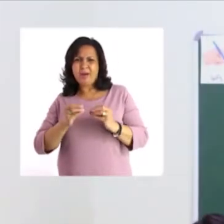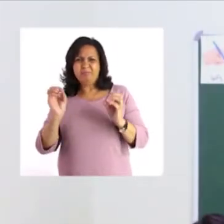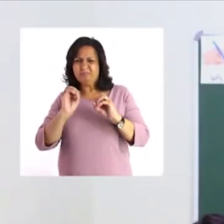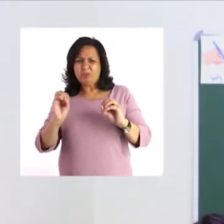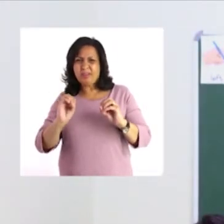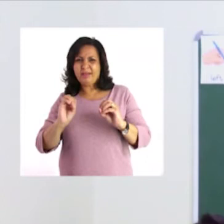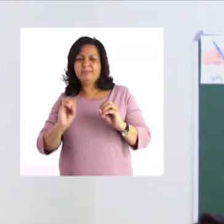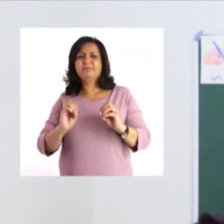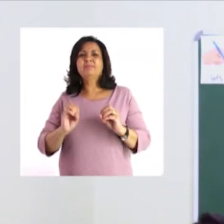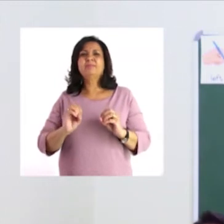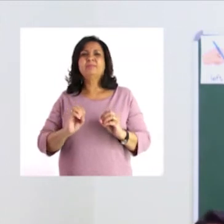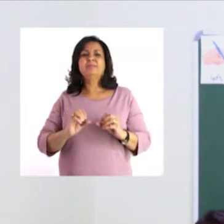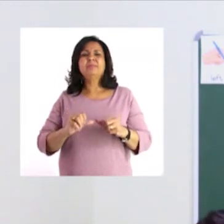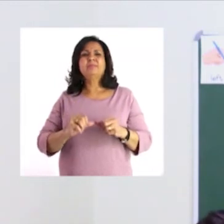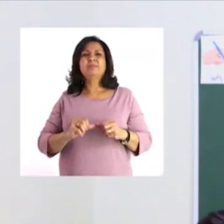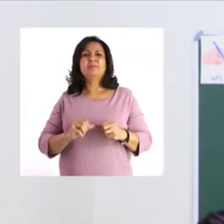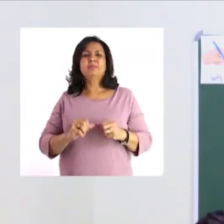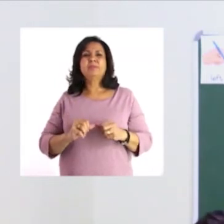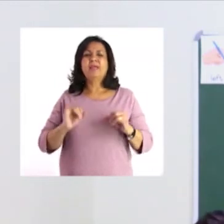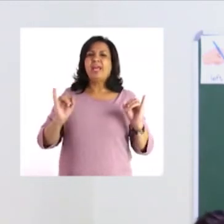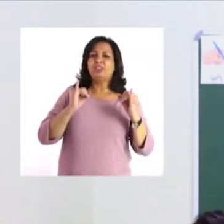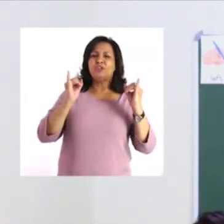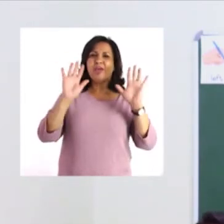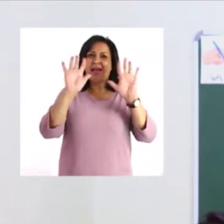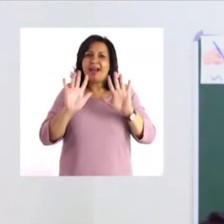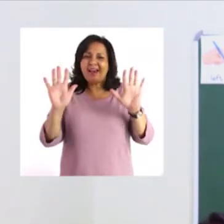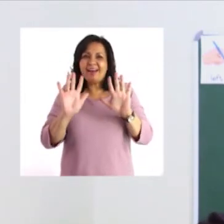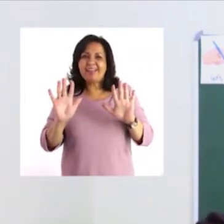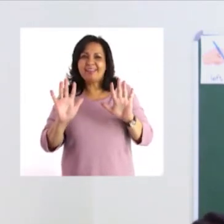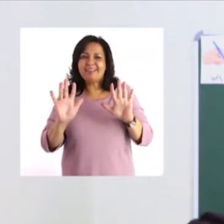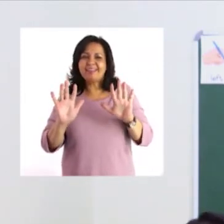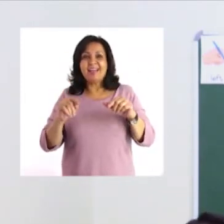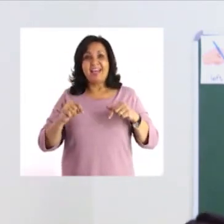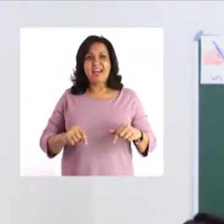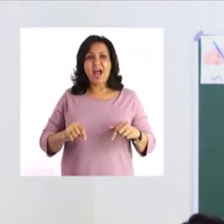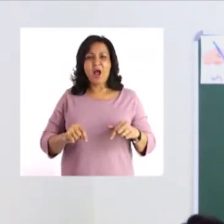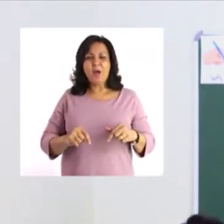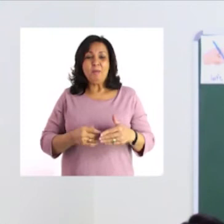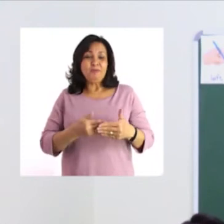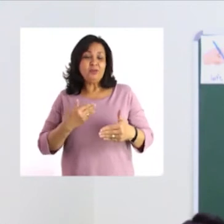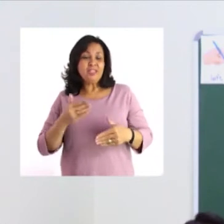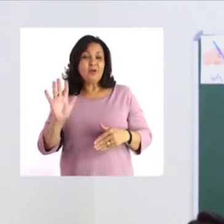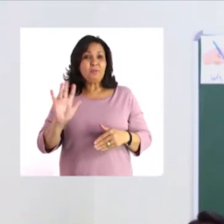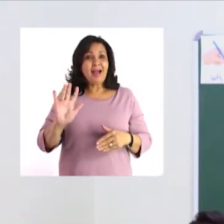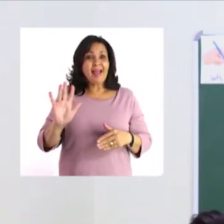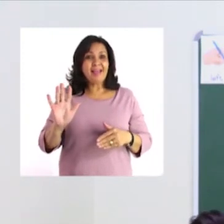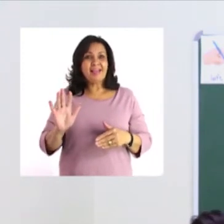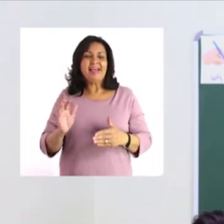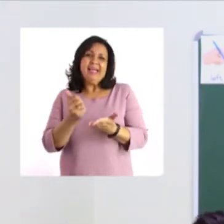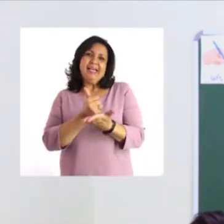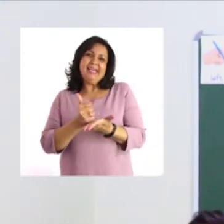number line. You may enjoy coloring this page. And now, before we say goodbye, let's sanitize